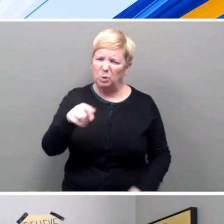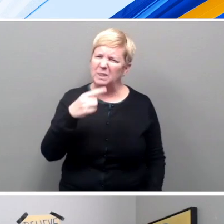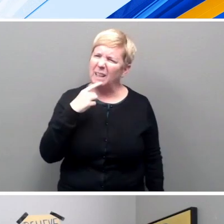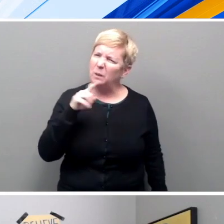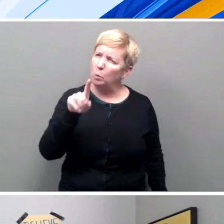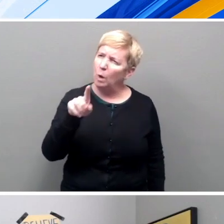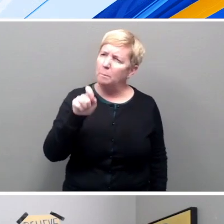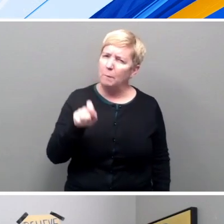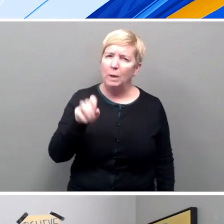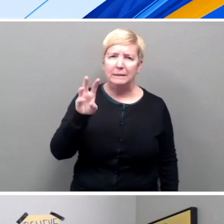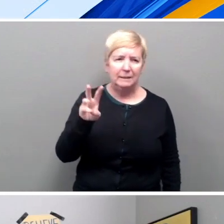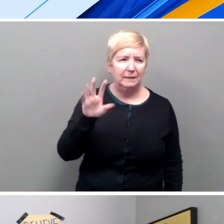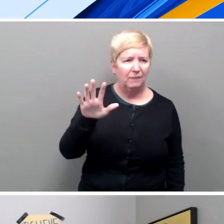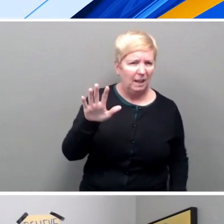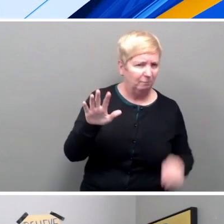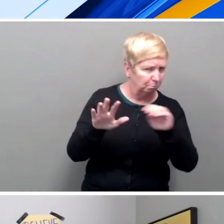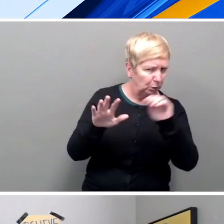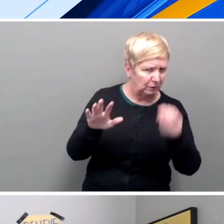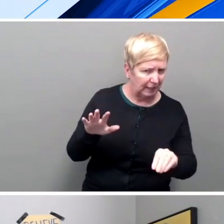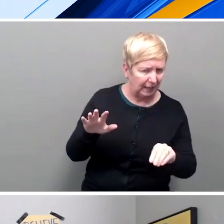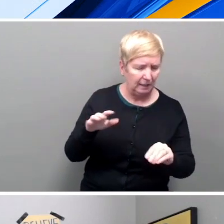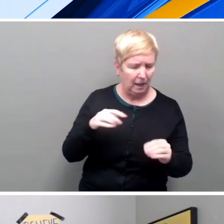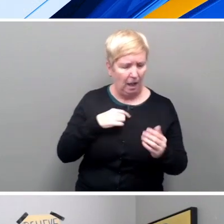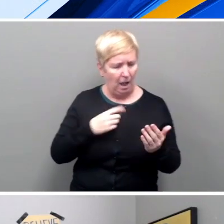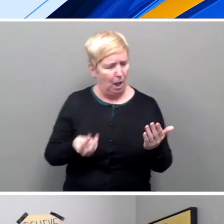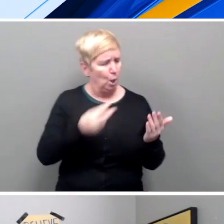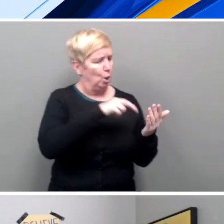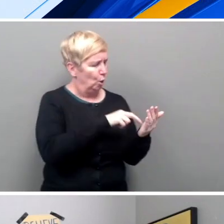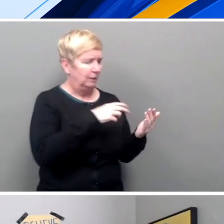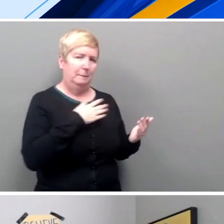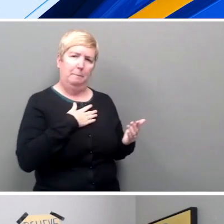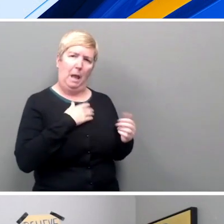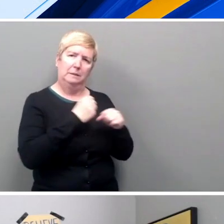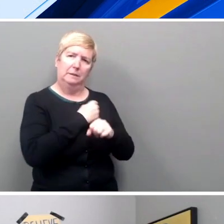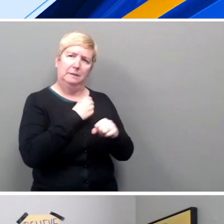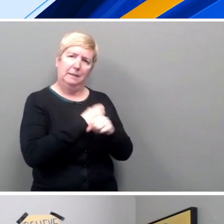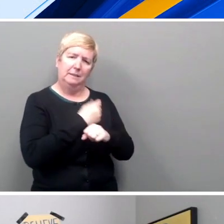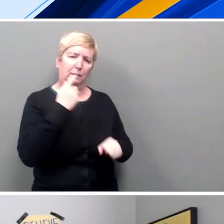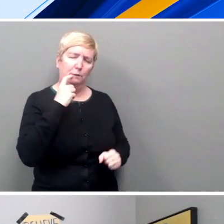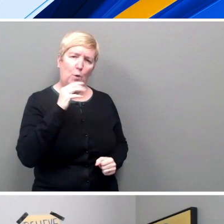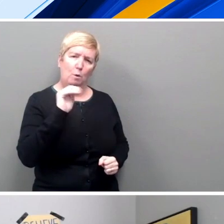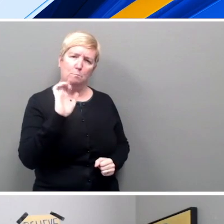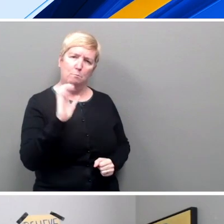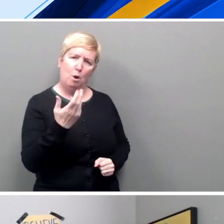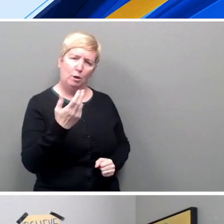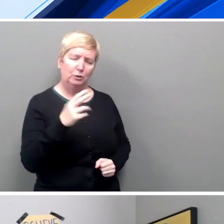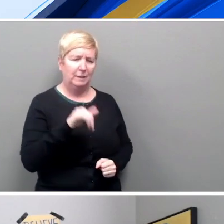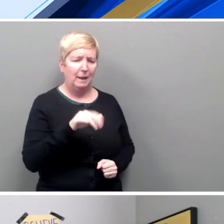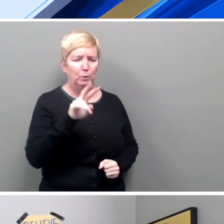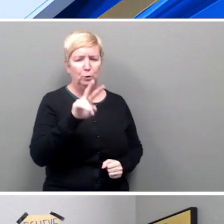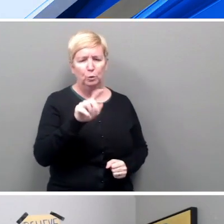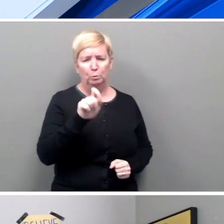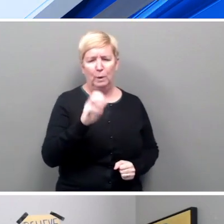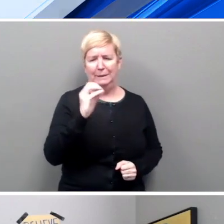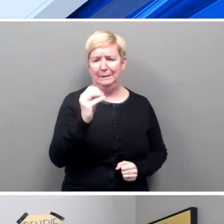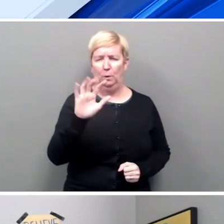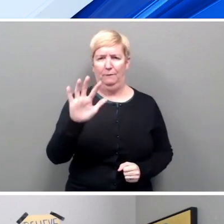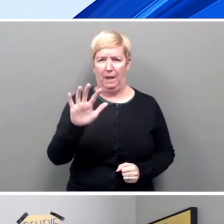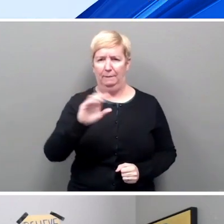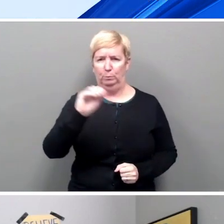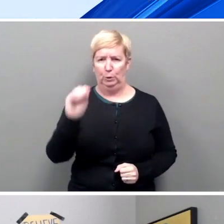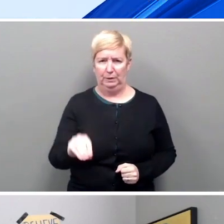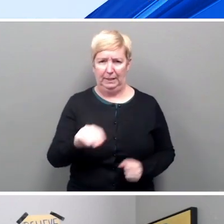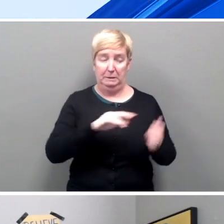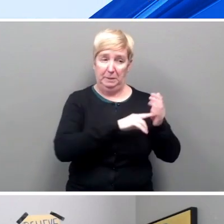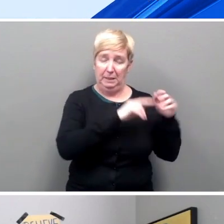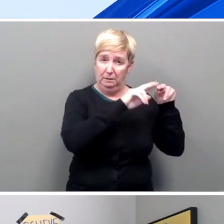1.65%. I went back and looked at my stats. In March, it was 2.05%. So it seems to have come